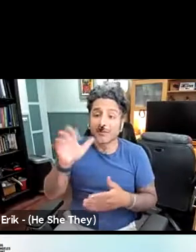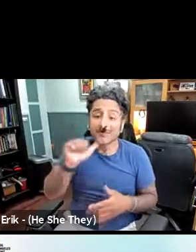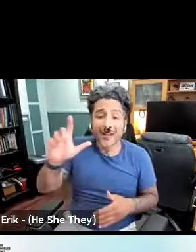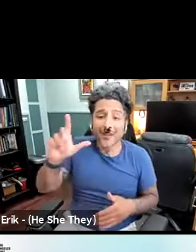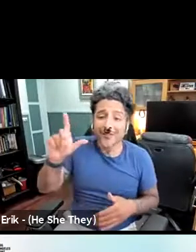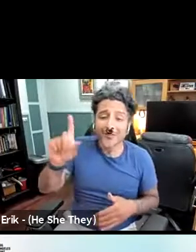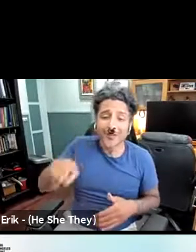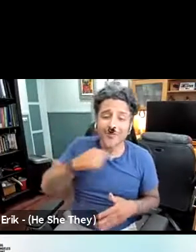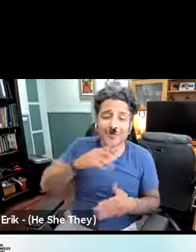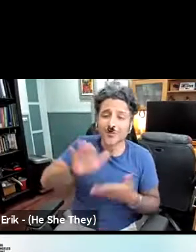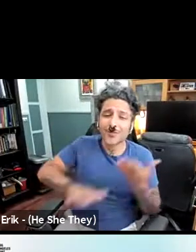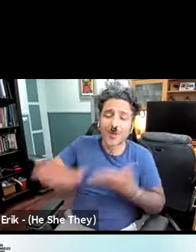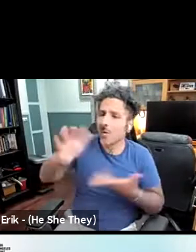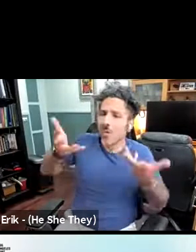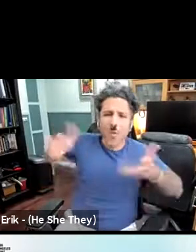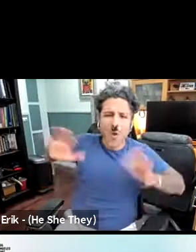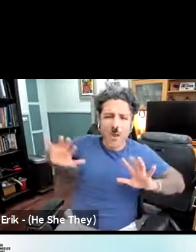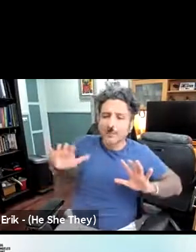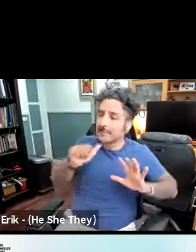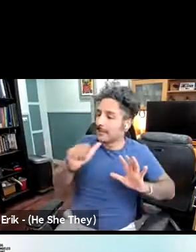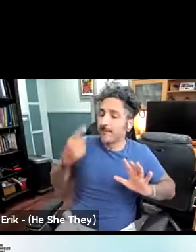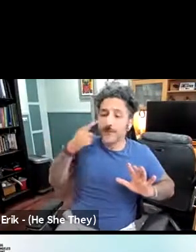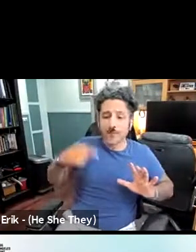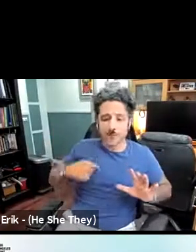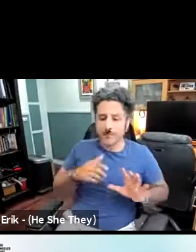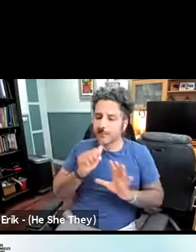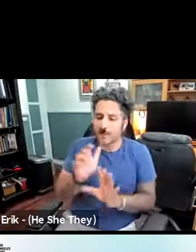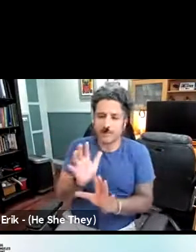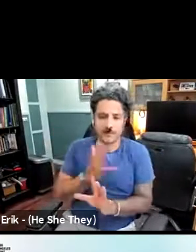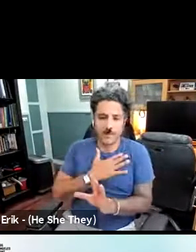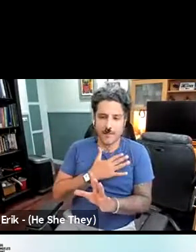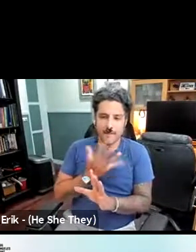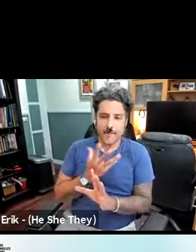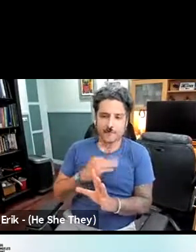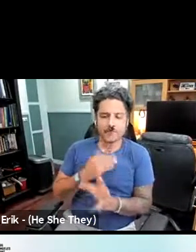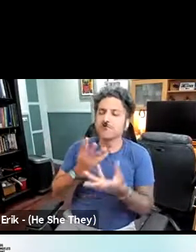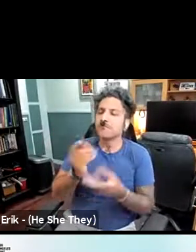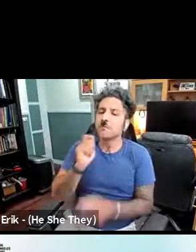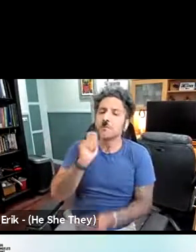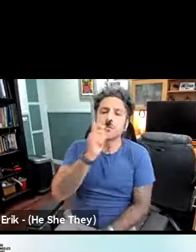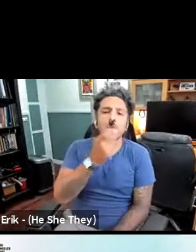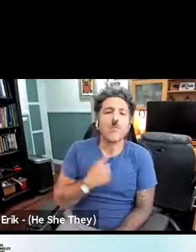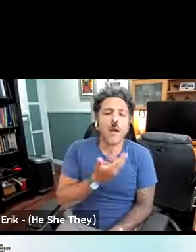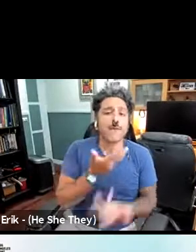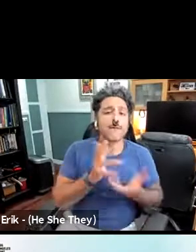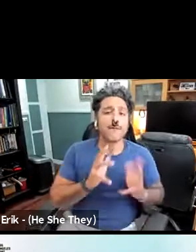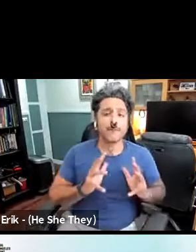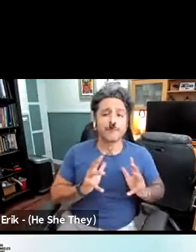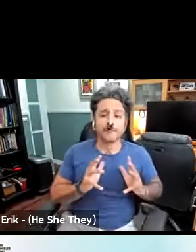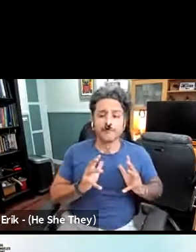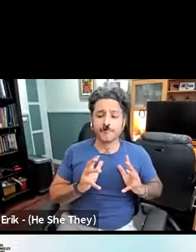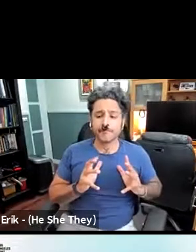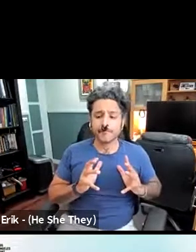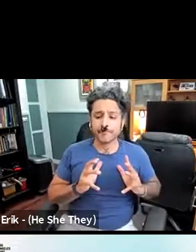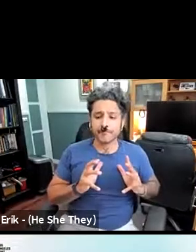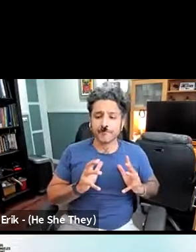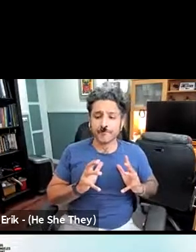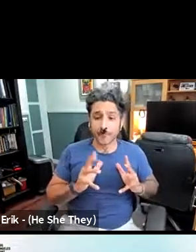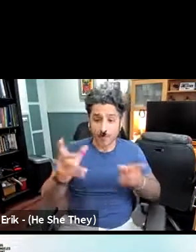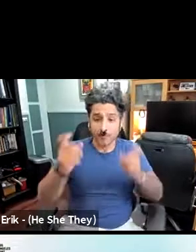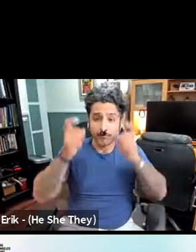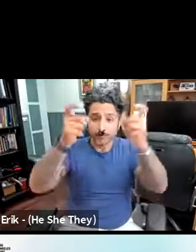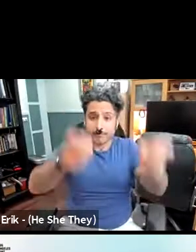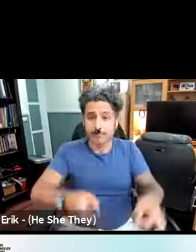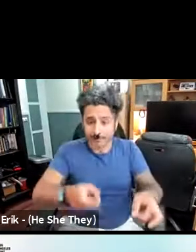ain't going to college, don't want to go, it ain't for me, that ain't my twist. That's cool. I did that. So I'm here to give,